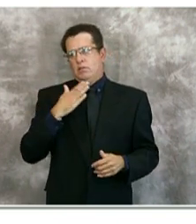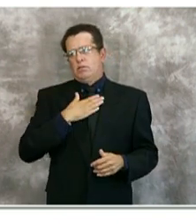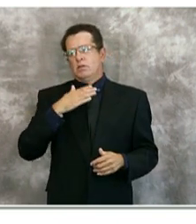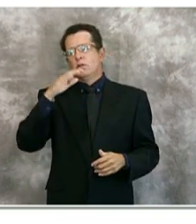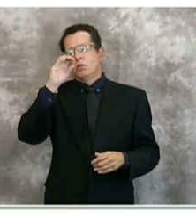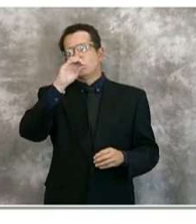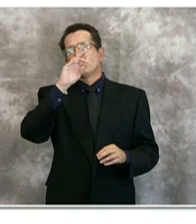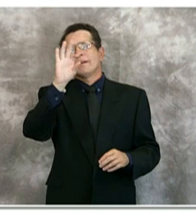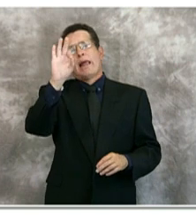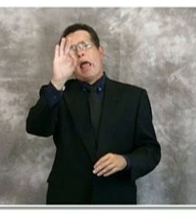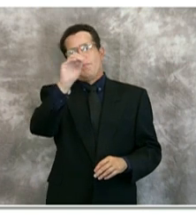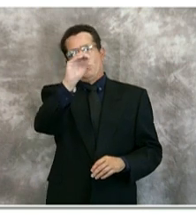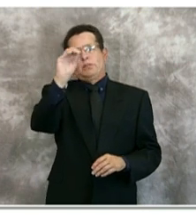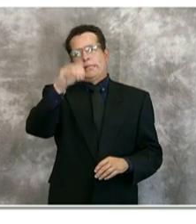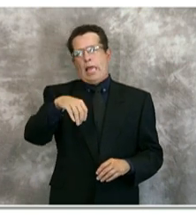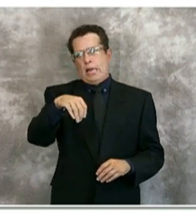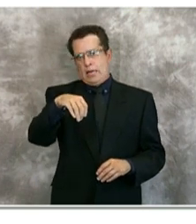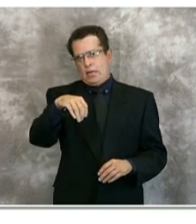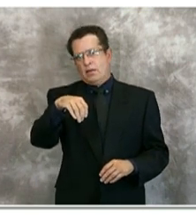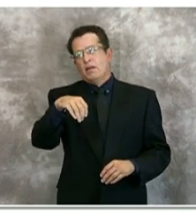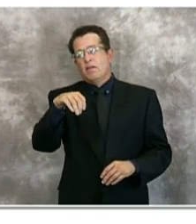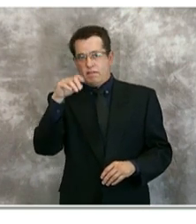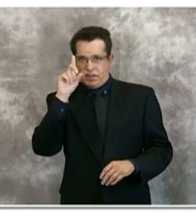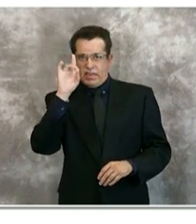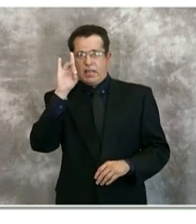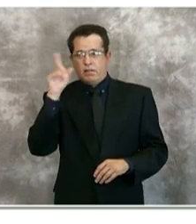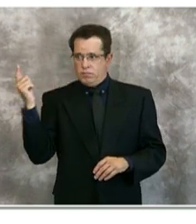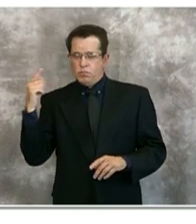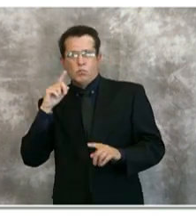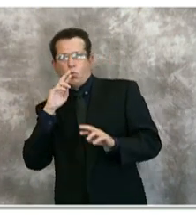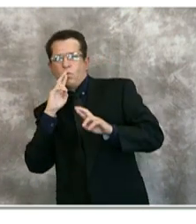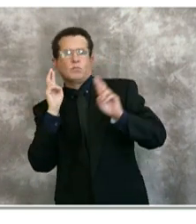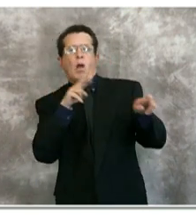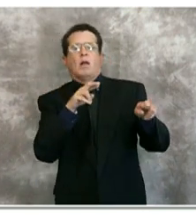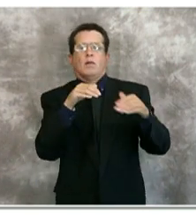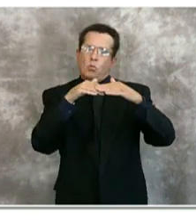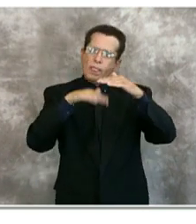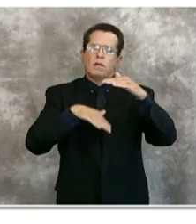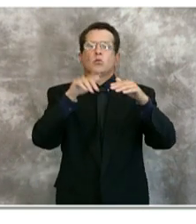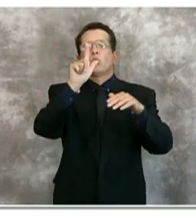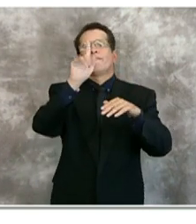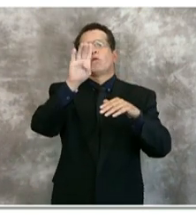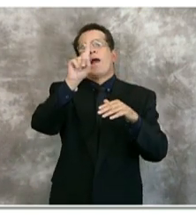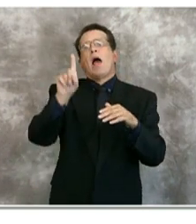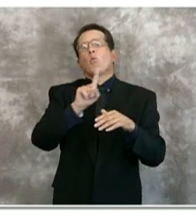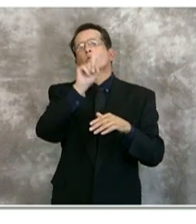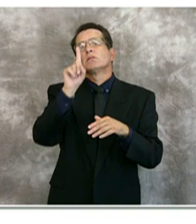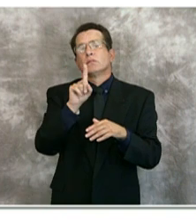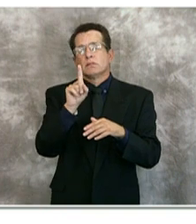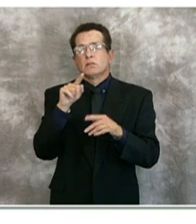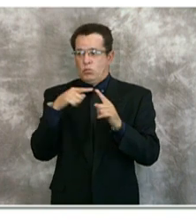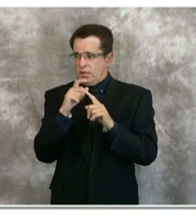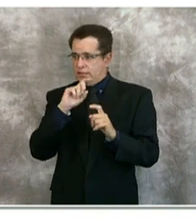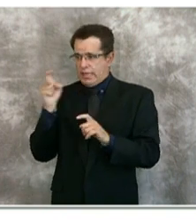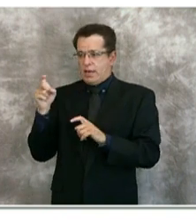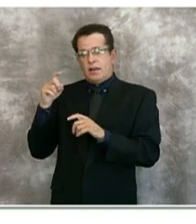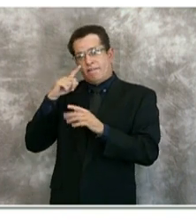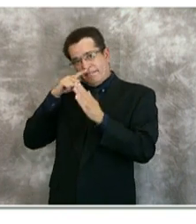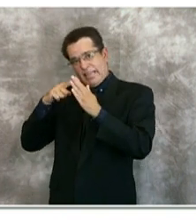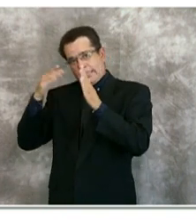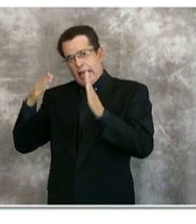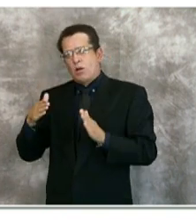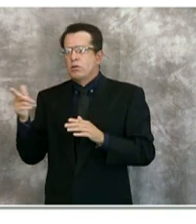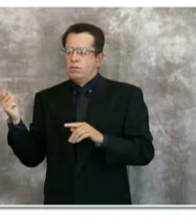9% of cases have been initiated within the first 24 hours of being assigned to a case investigator.